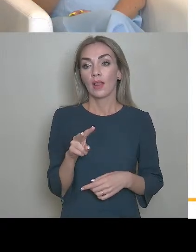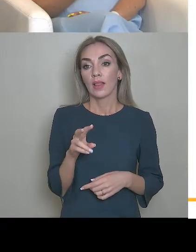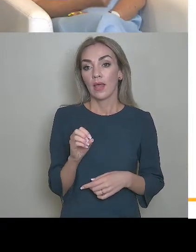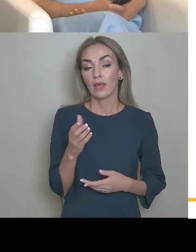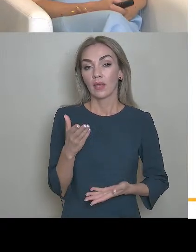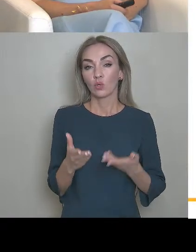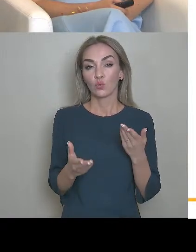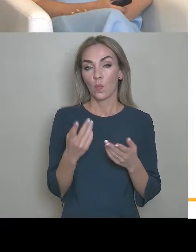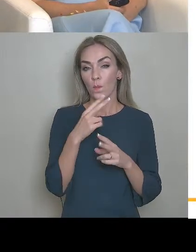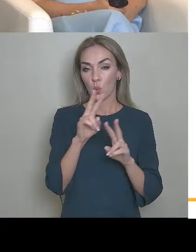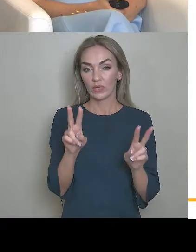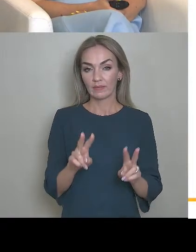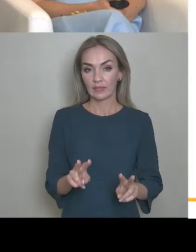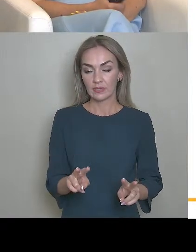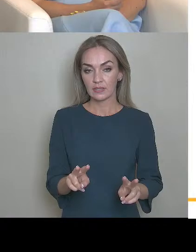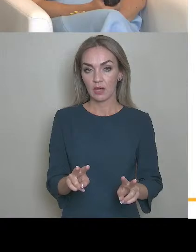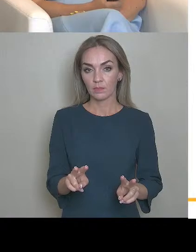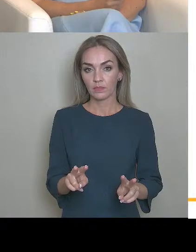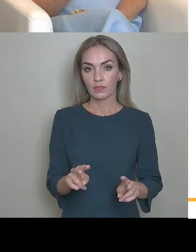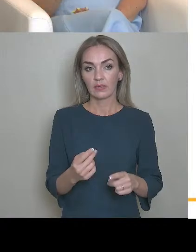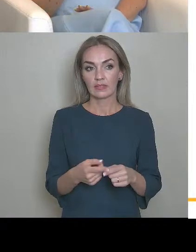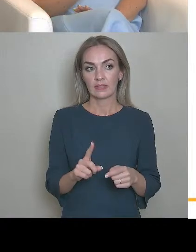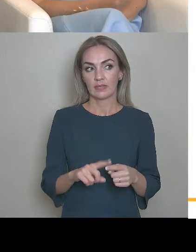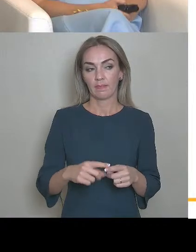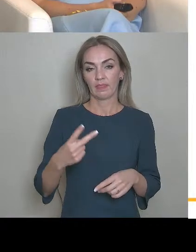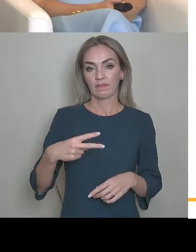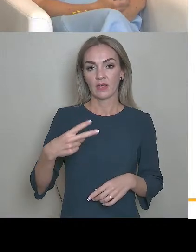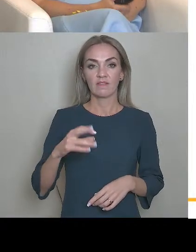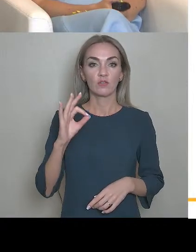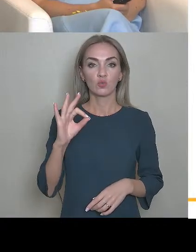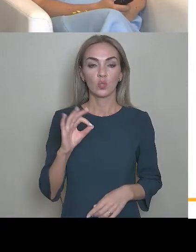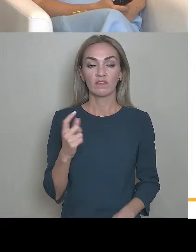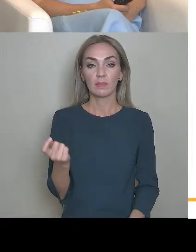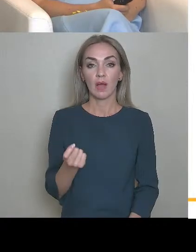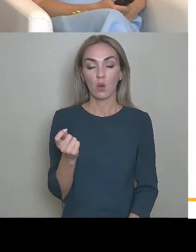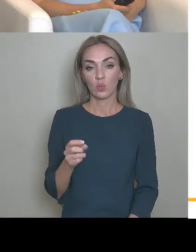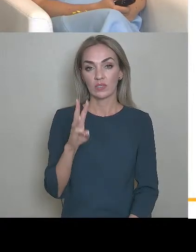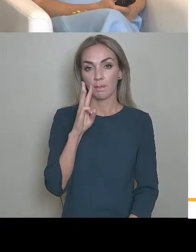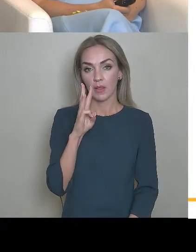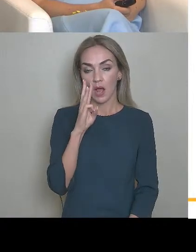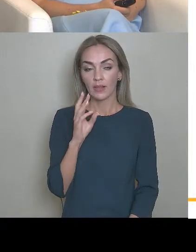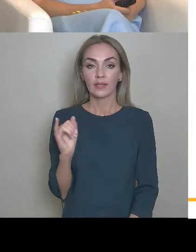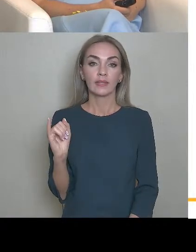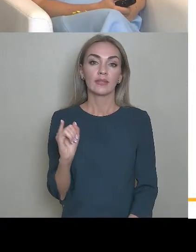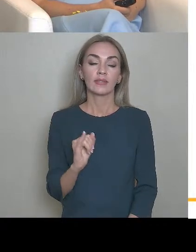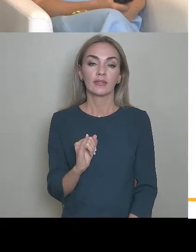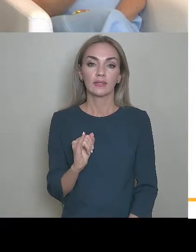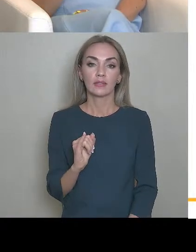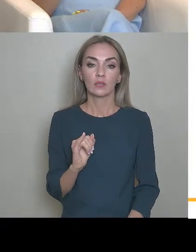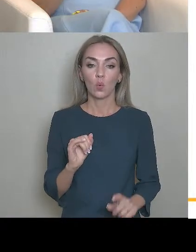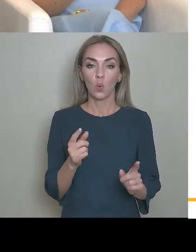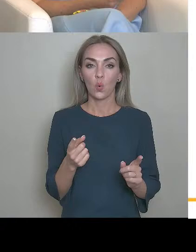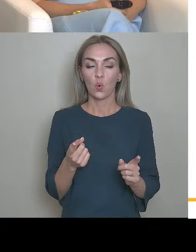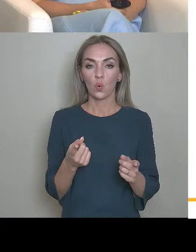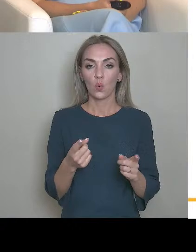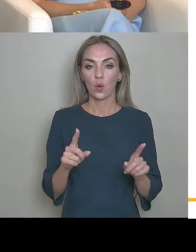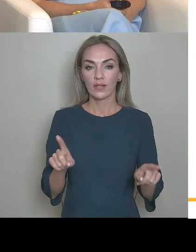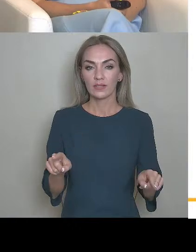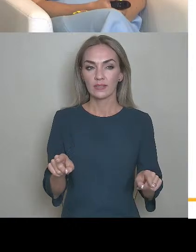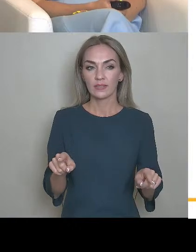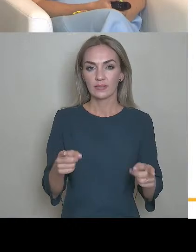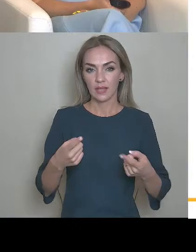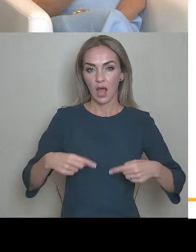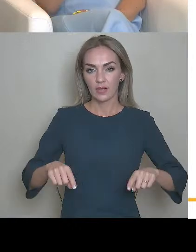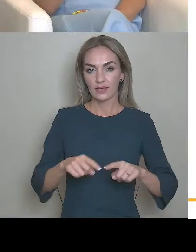but if you look at the numbers, 20% of the minimum salary, and